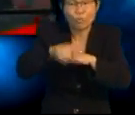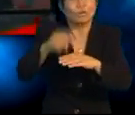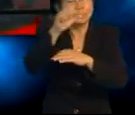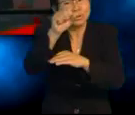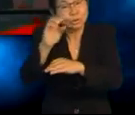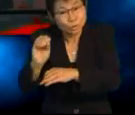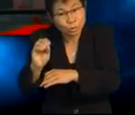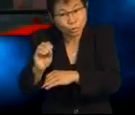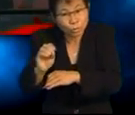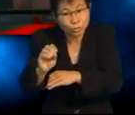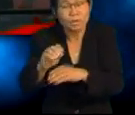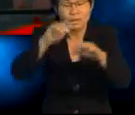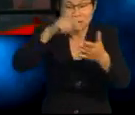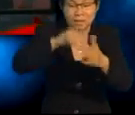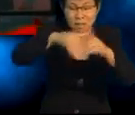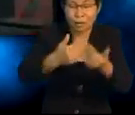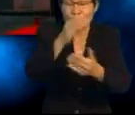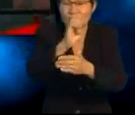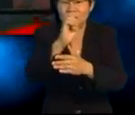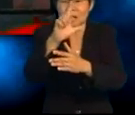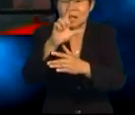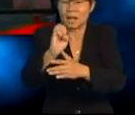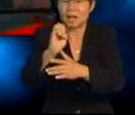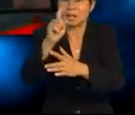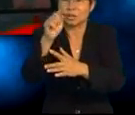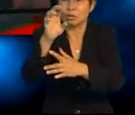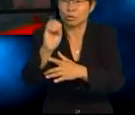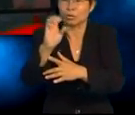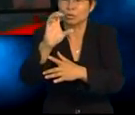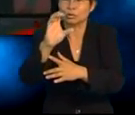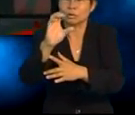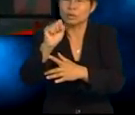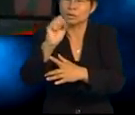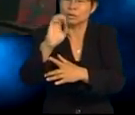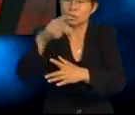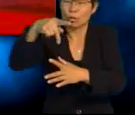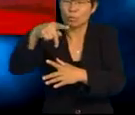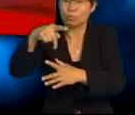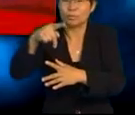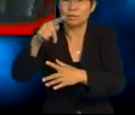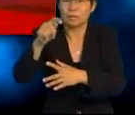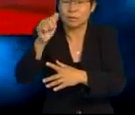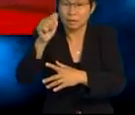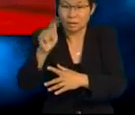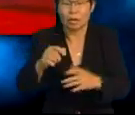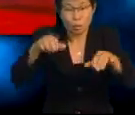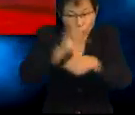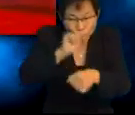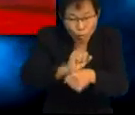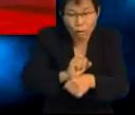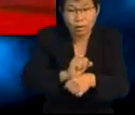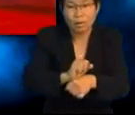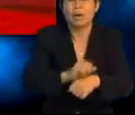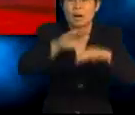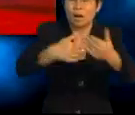So, this is how electrostatic works. But how is it related